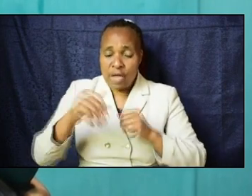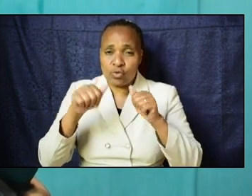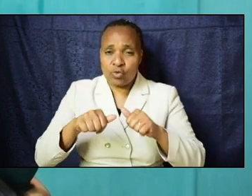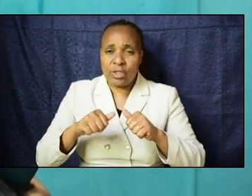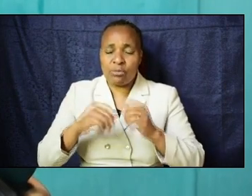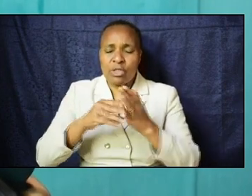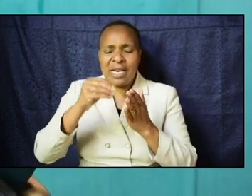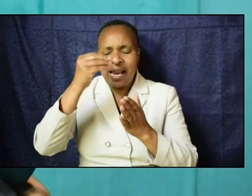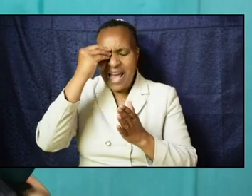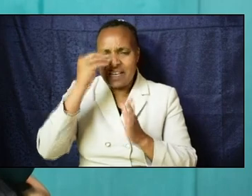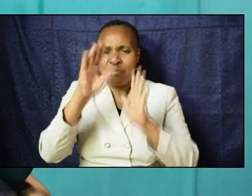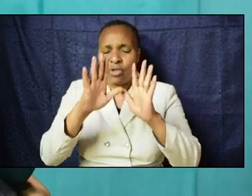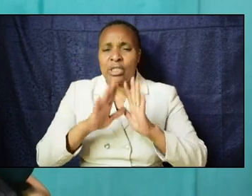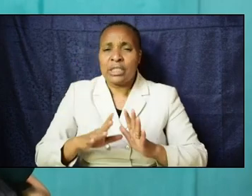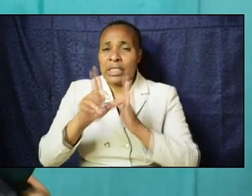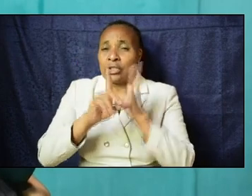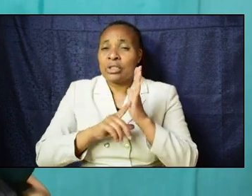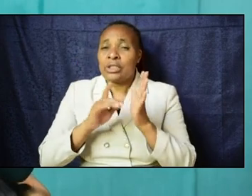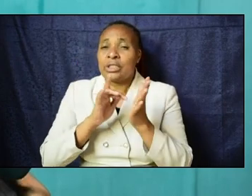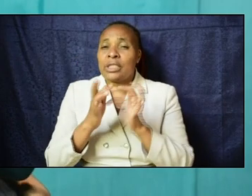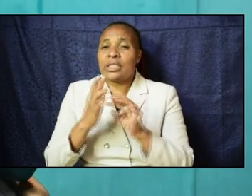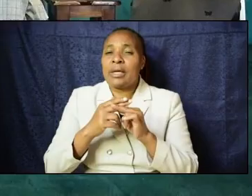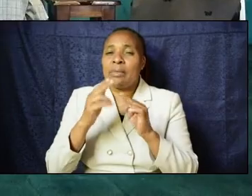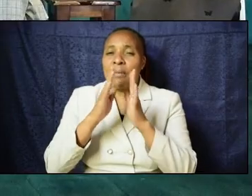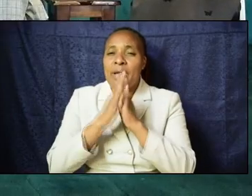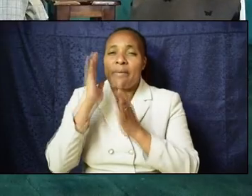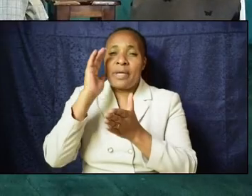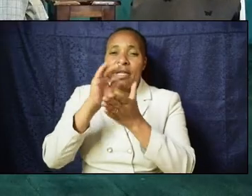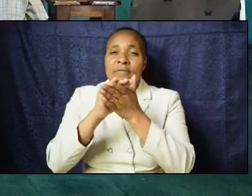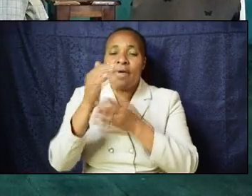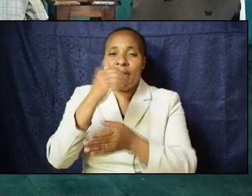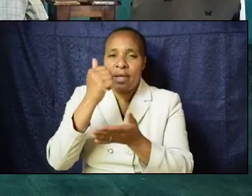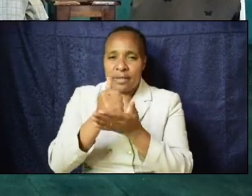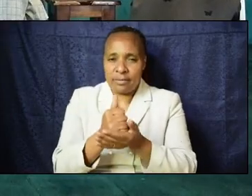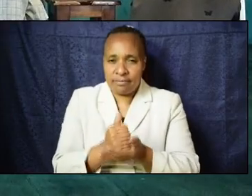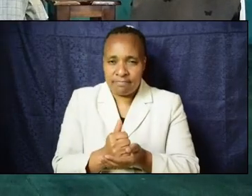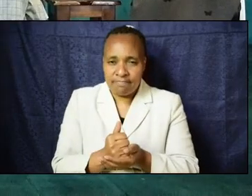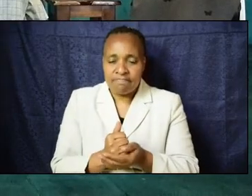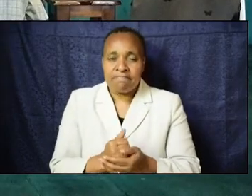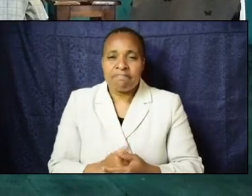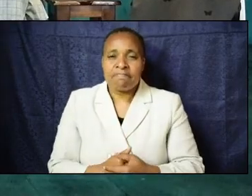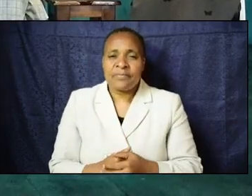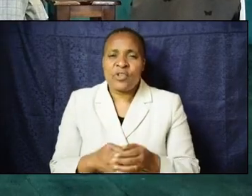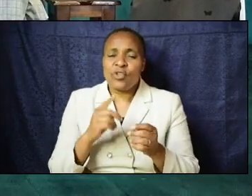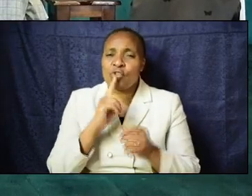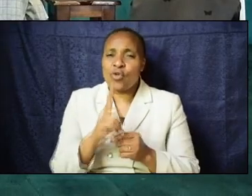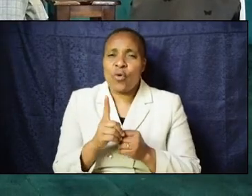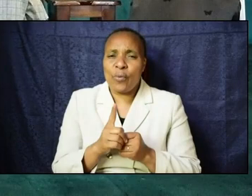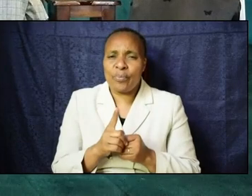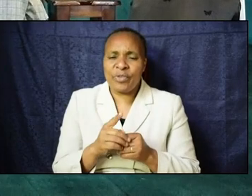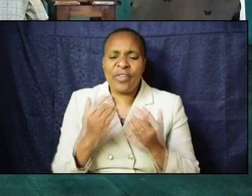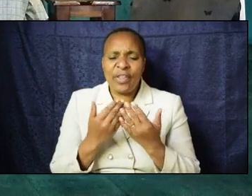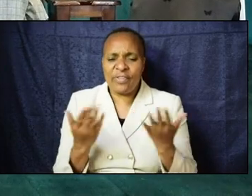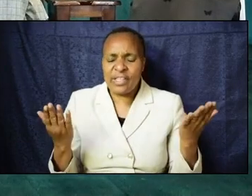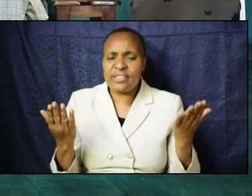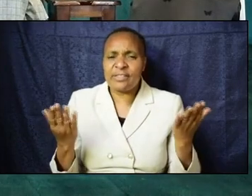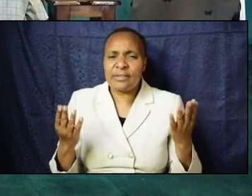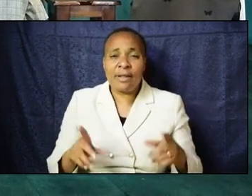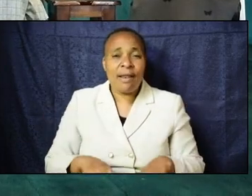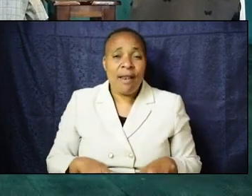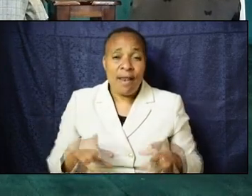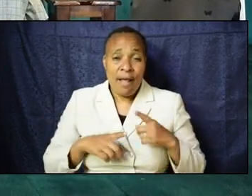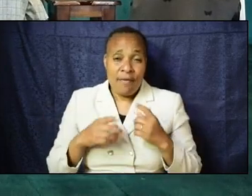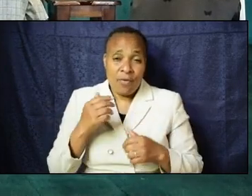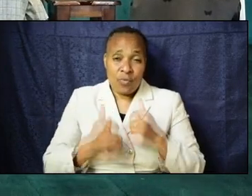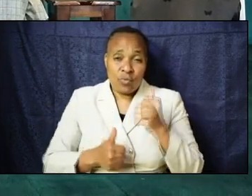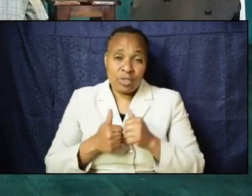key lessons. In Jesus' name I pray and believe. Amen. Amen. So the thing is, there are actually things in life